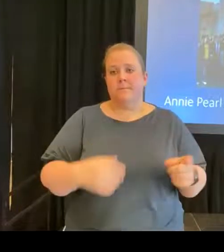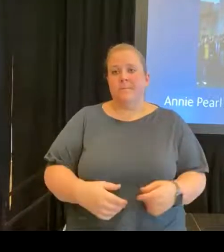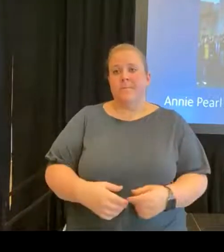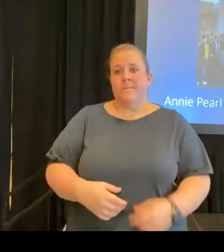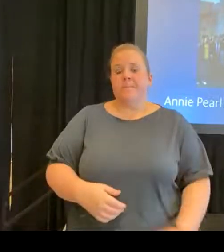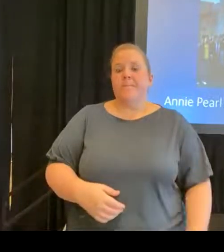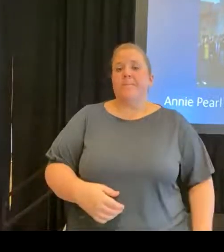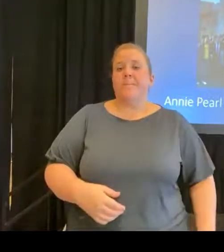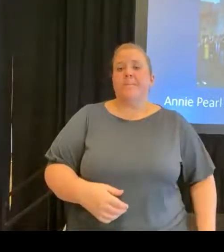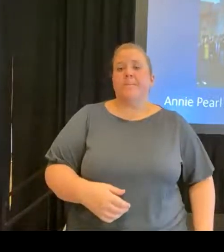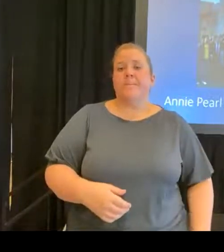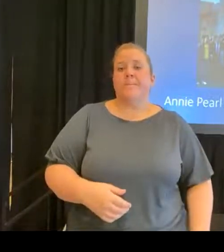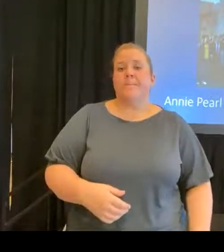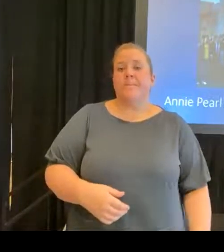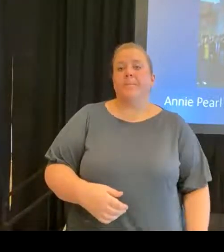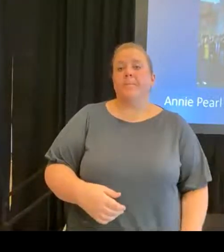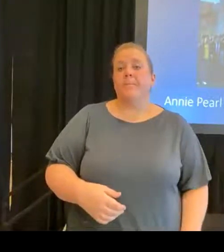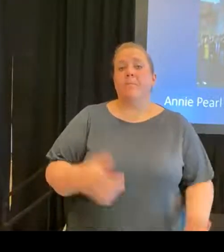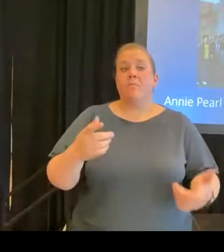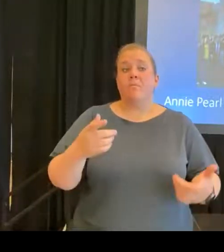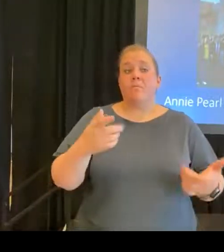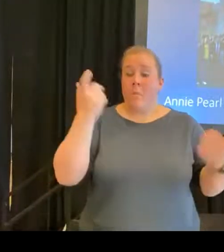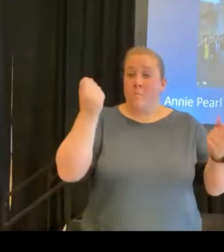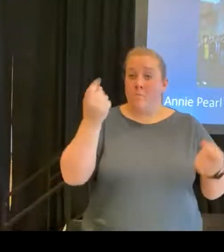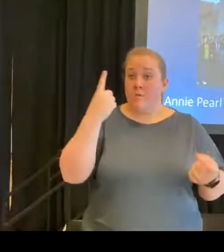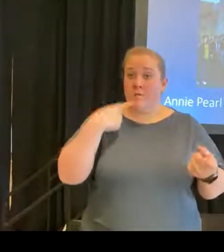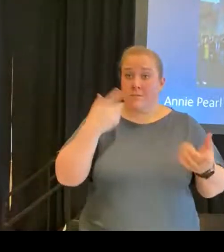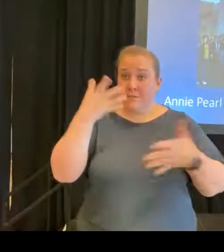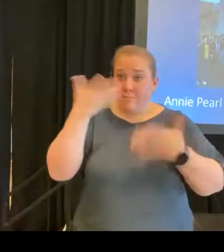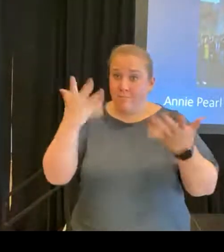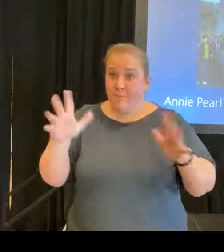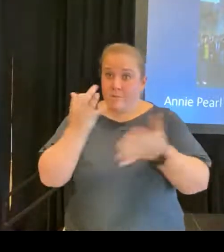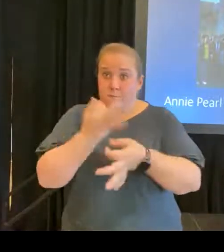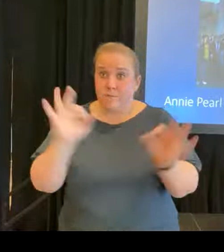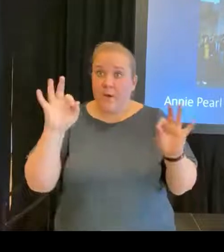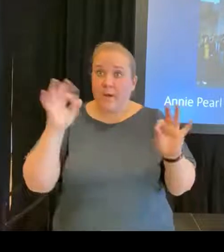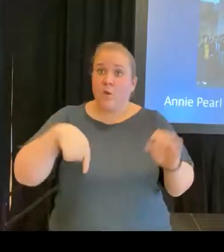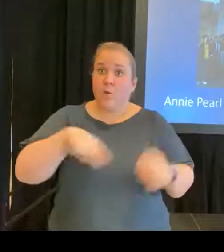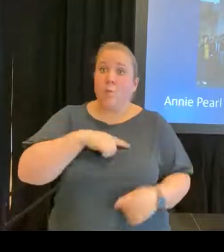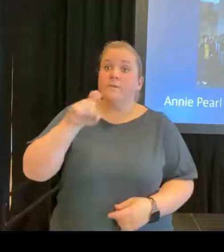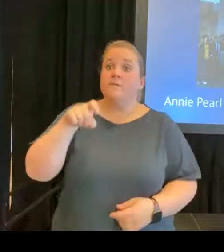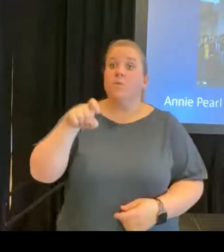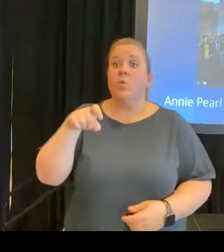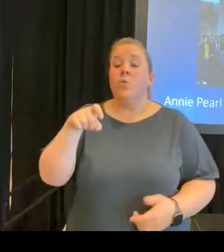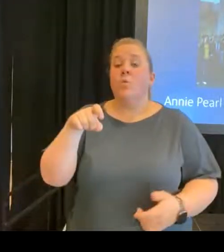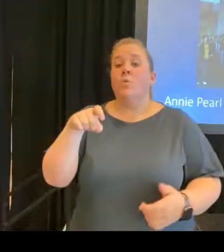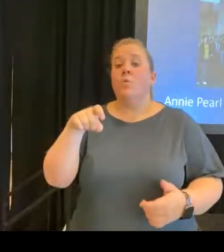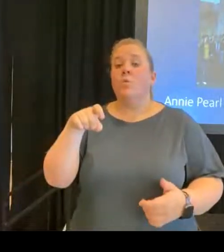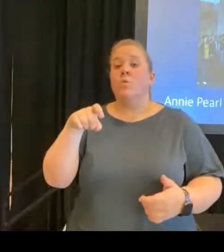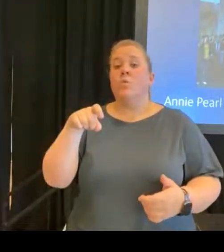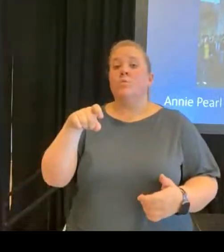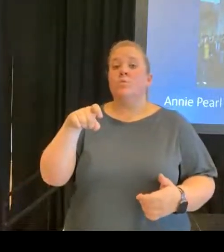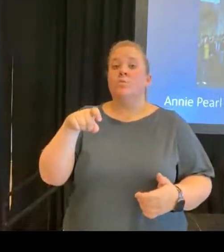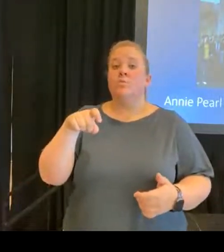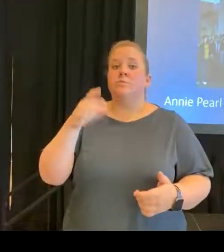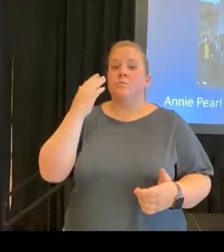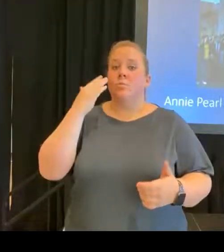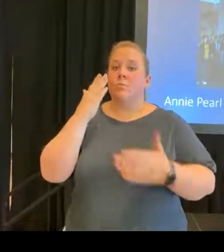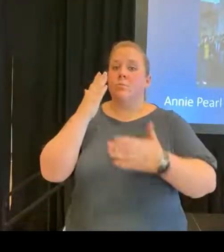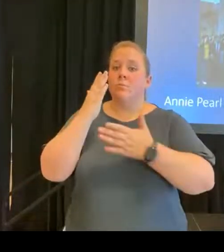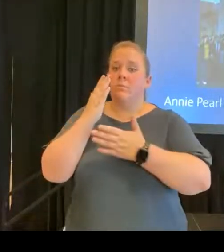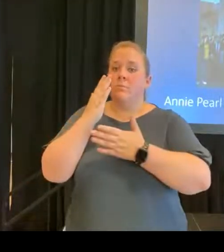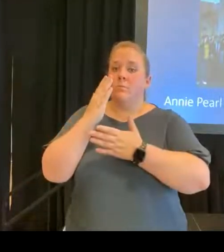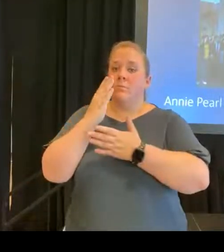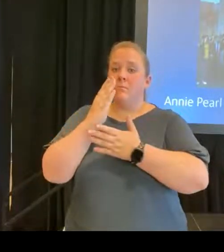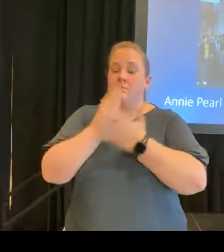And once we were free, we were supposed to, some of the people even